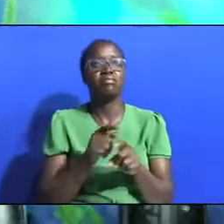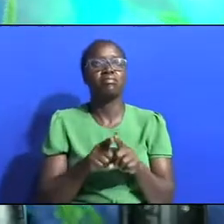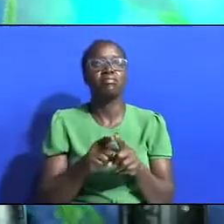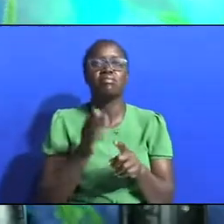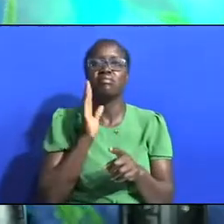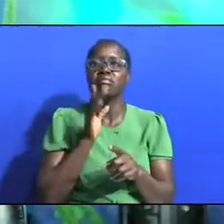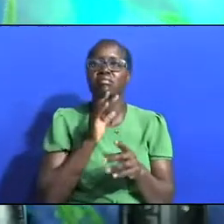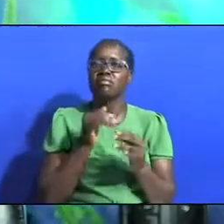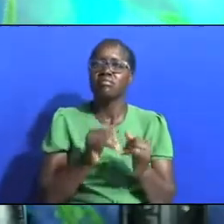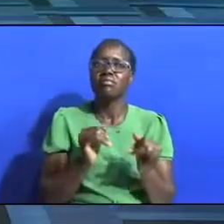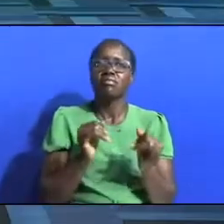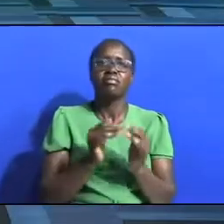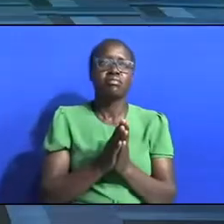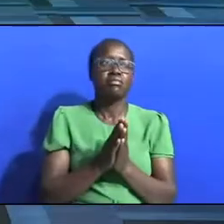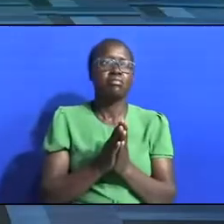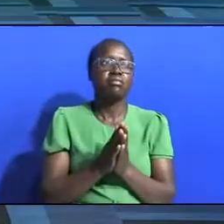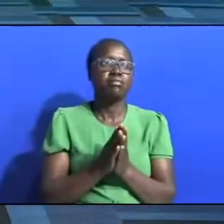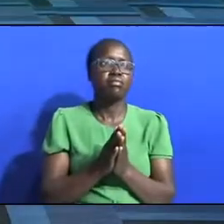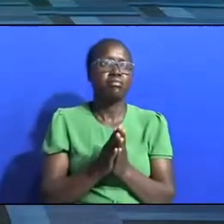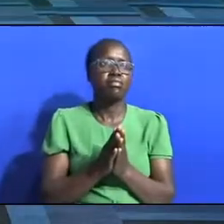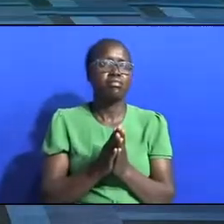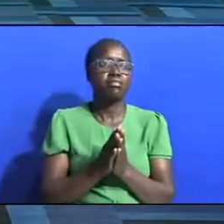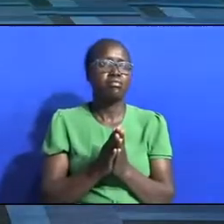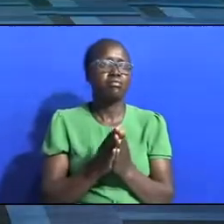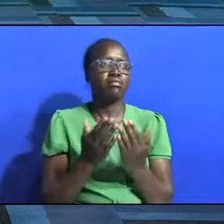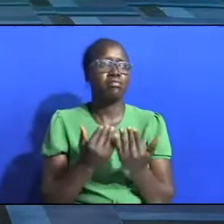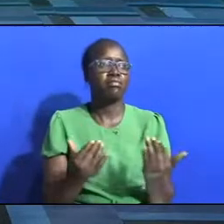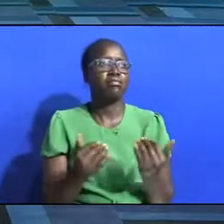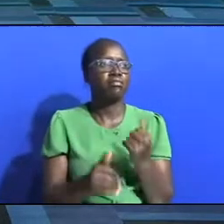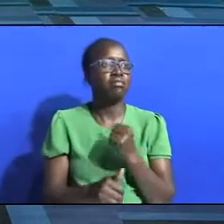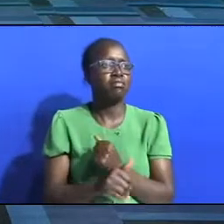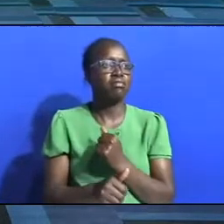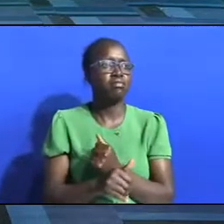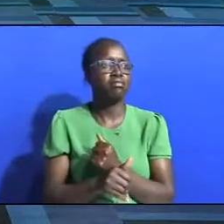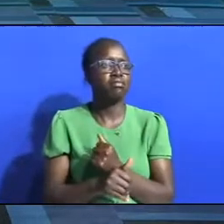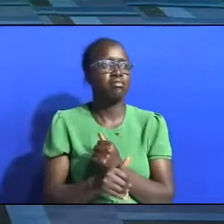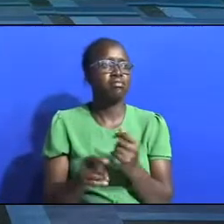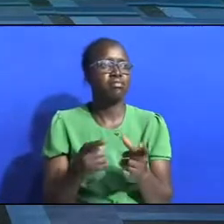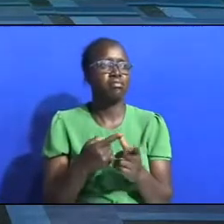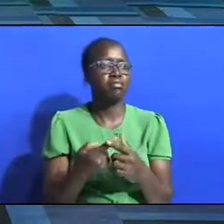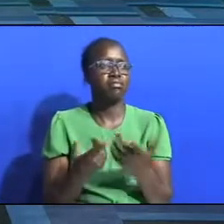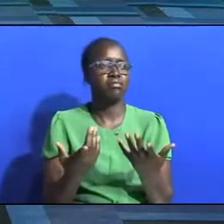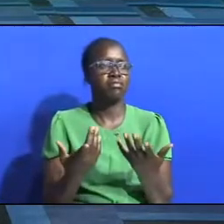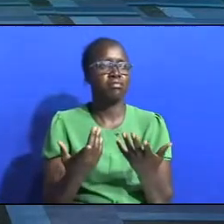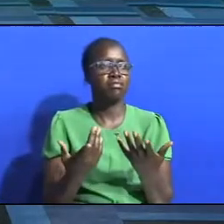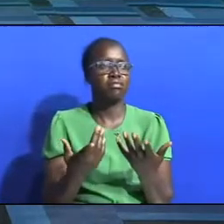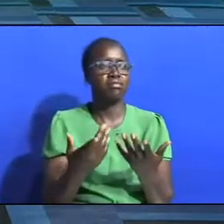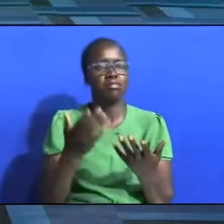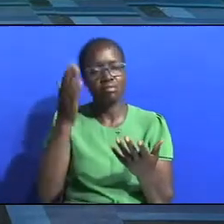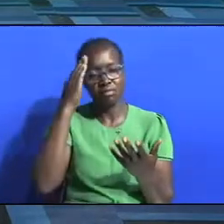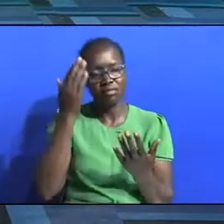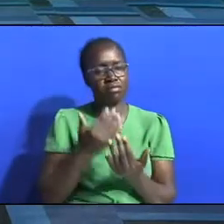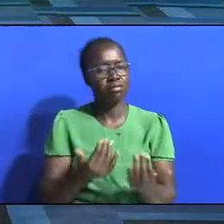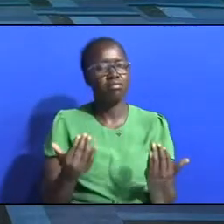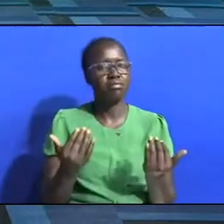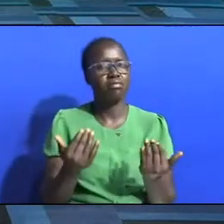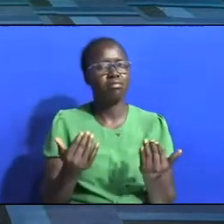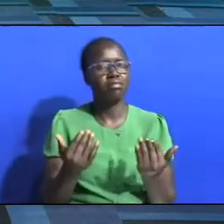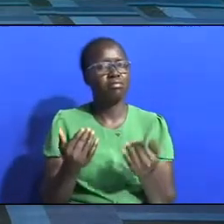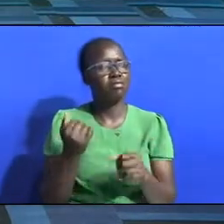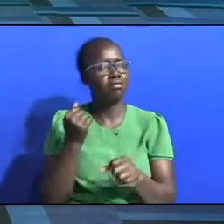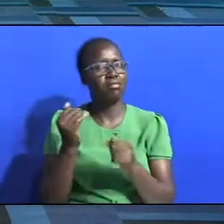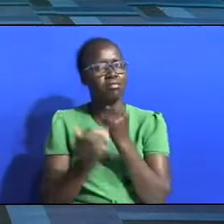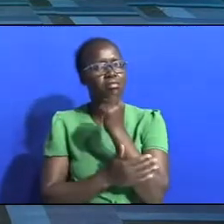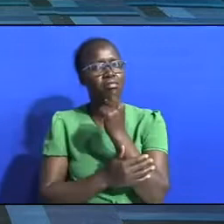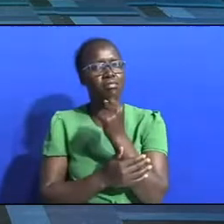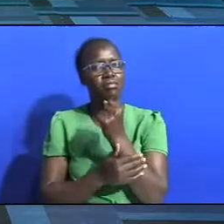trying to initiate us into things that are harmful? And then we are like, but you know, she's my friend, she will feel bad. Let me